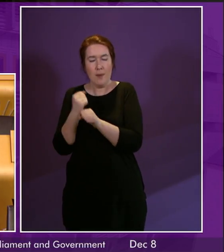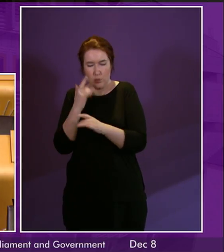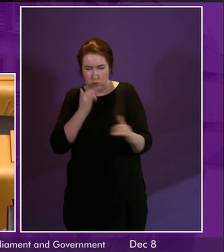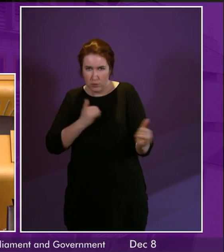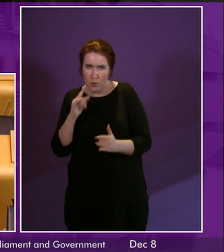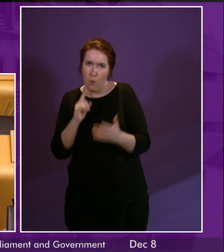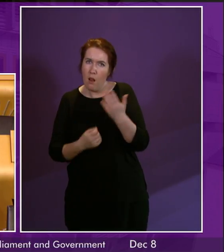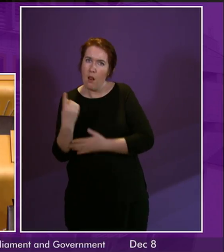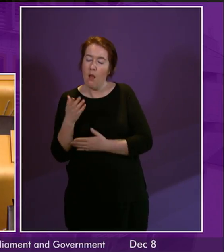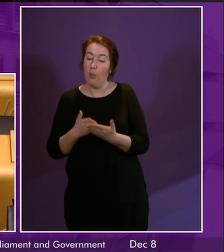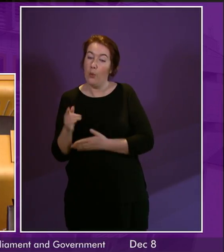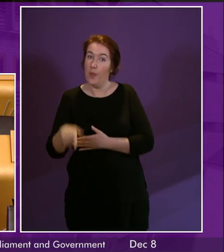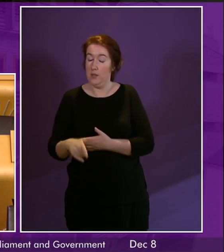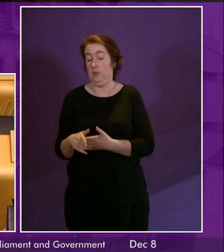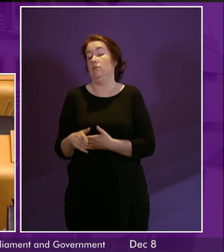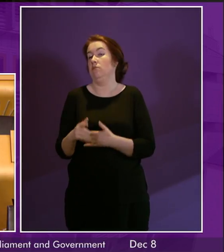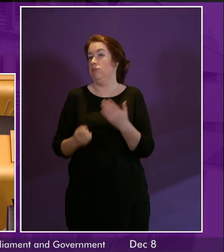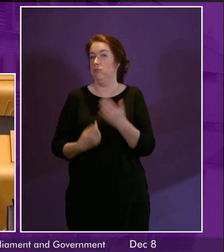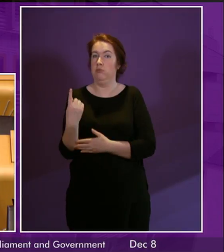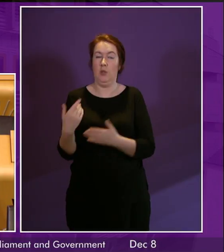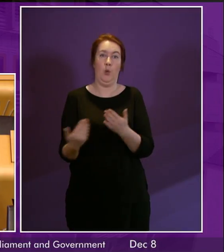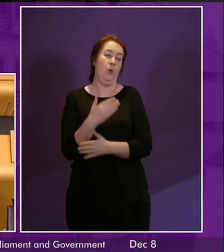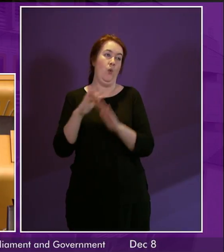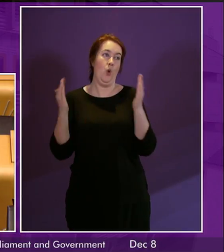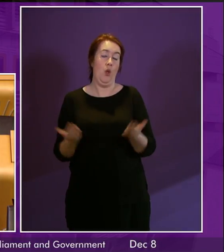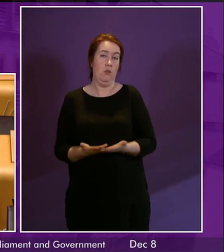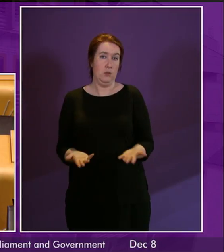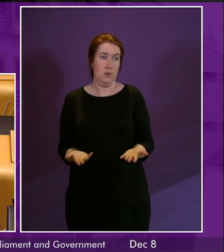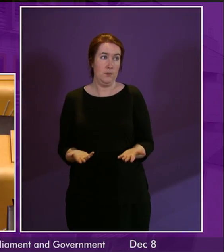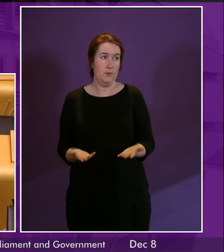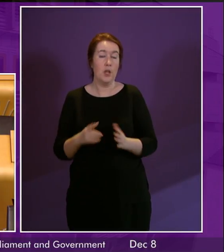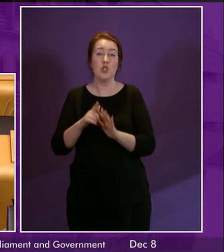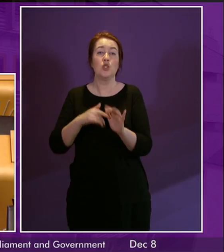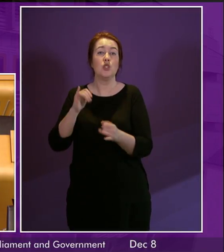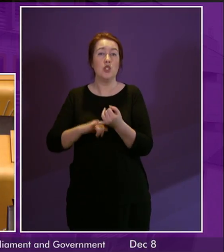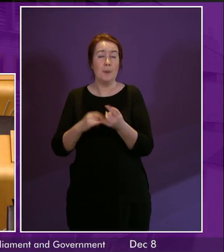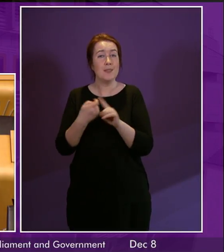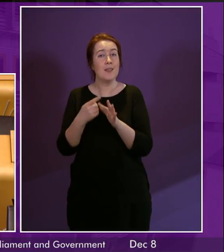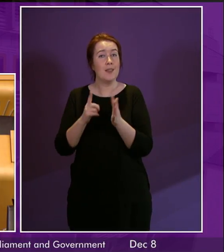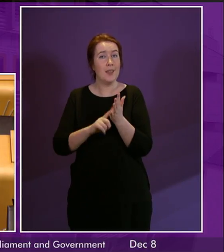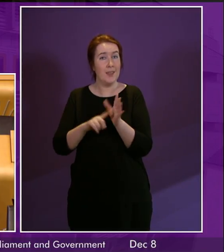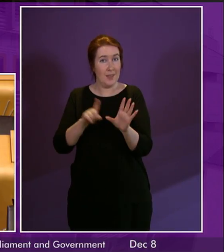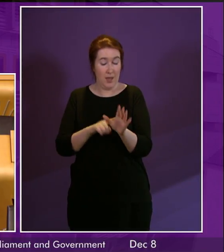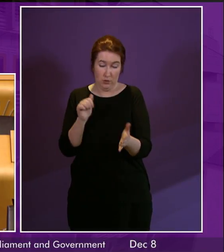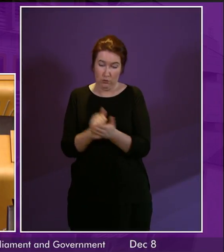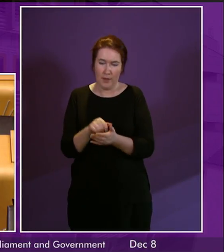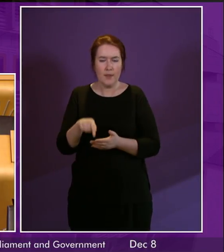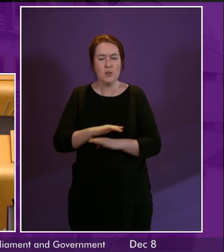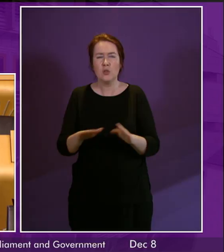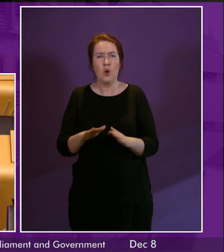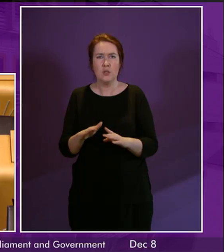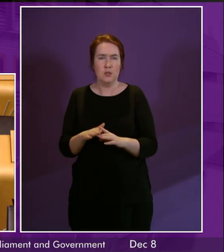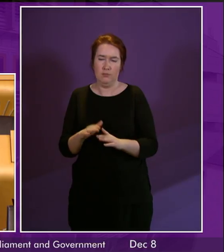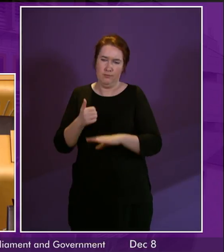the context of this profoundly new world. James Kelly's right that this is not fundamentally a new challenge.